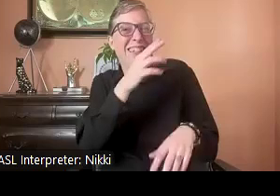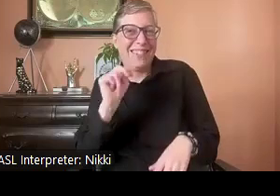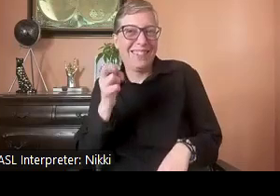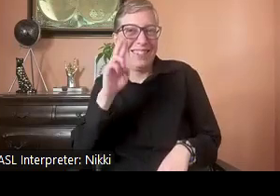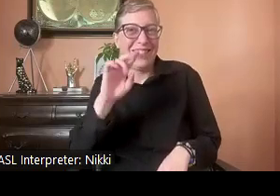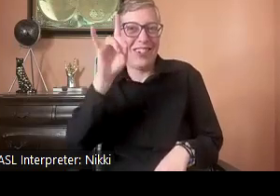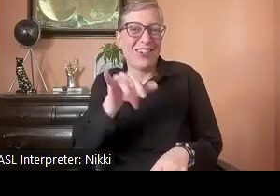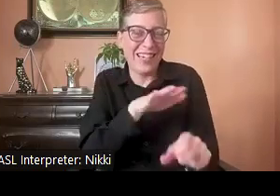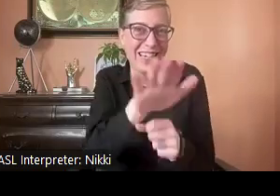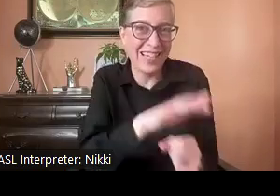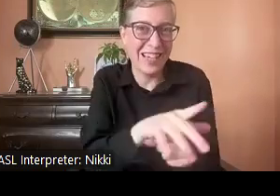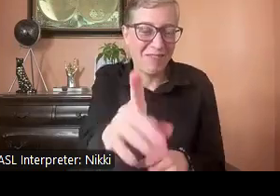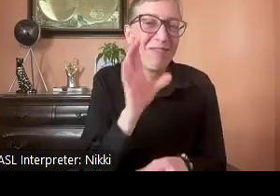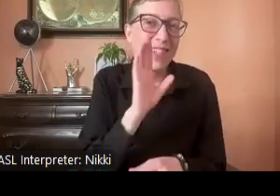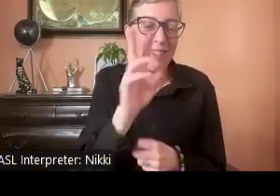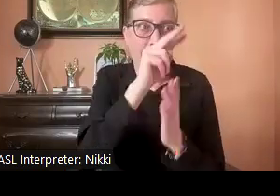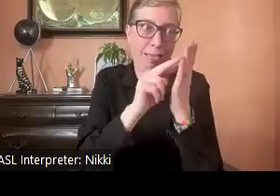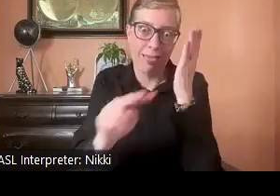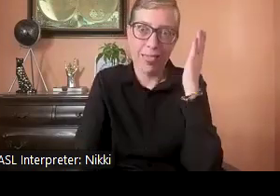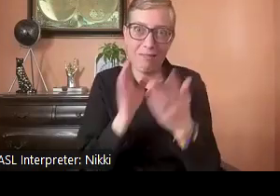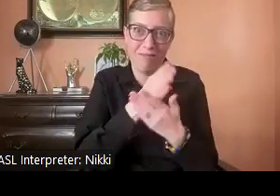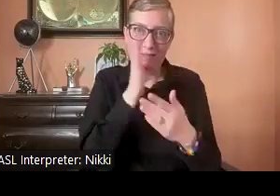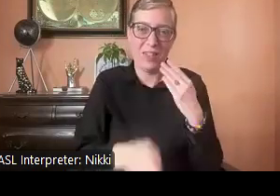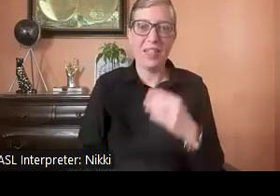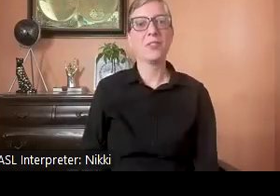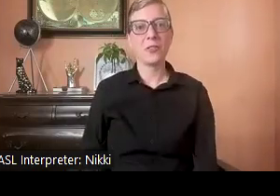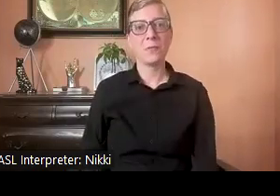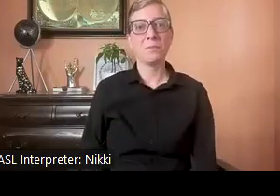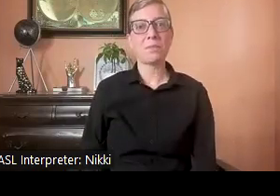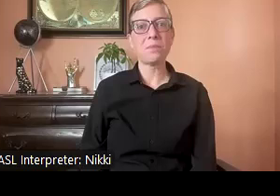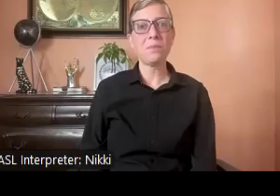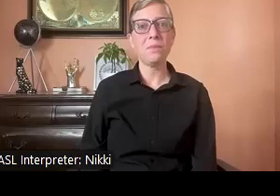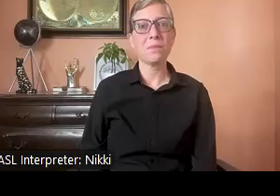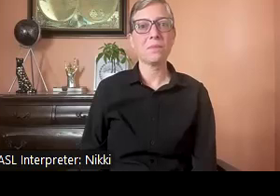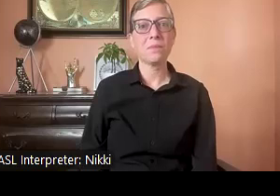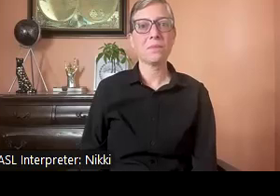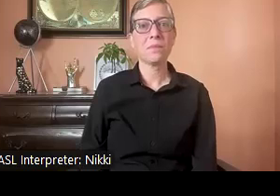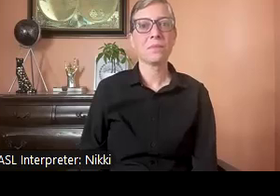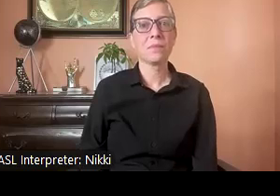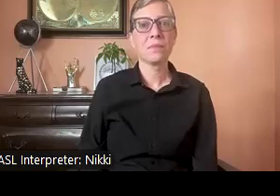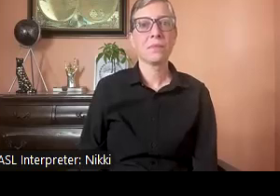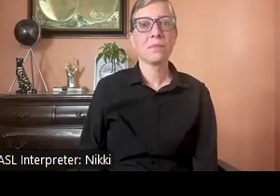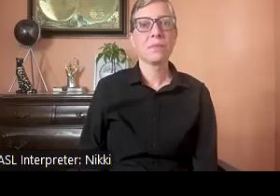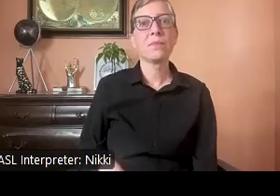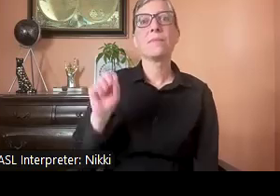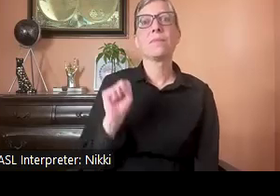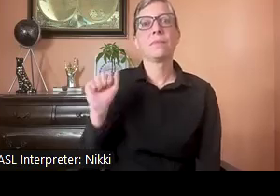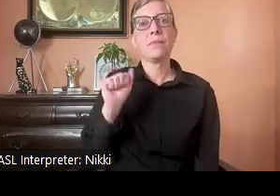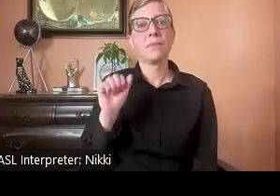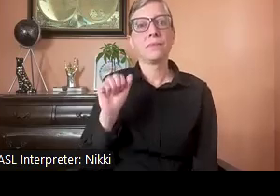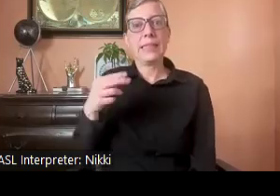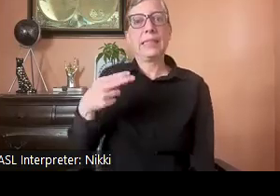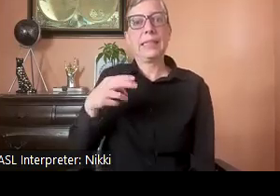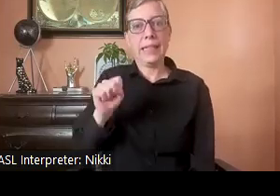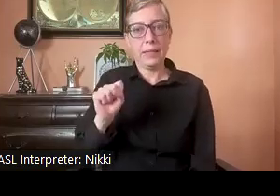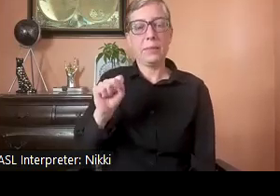And SAMHSA adopts the earlier work that Dr. McDaniel and colleagues did to actually propose kind of